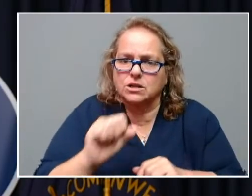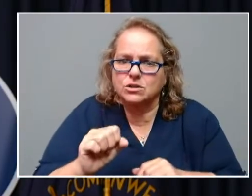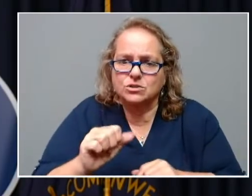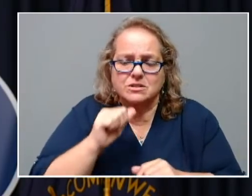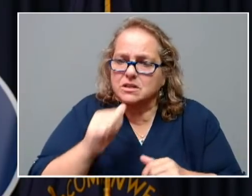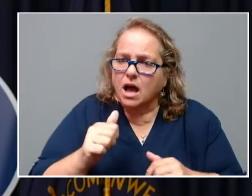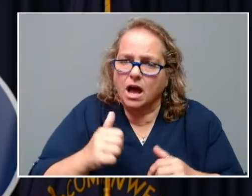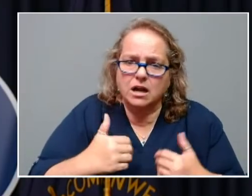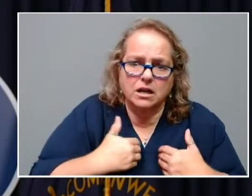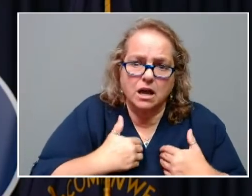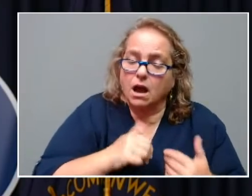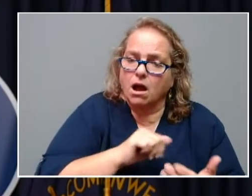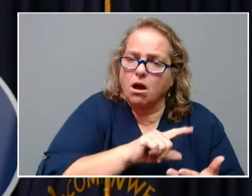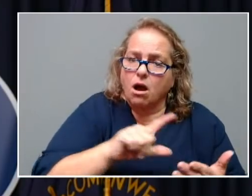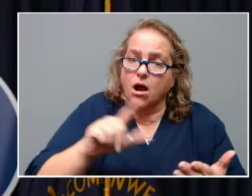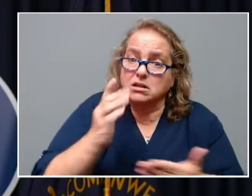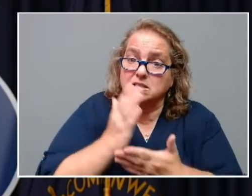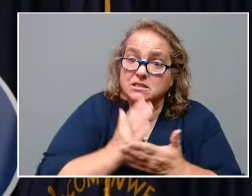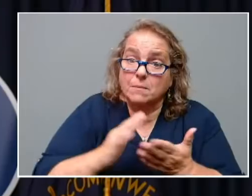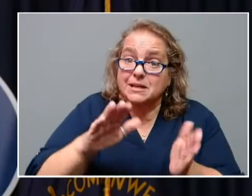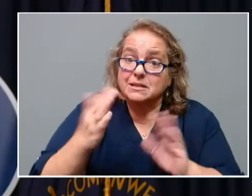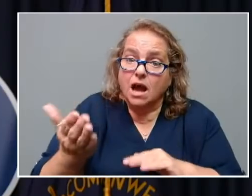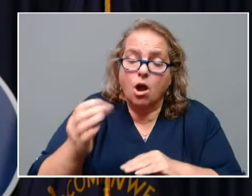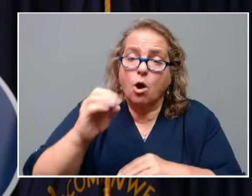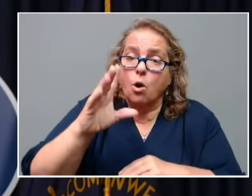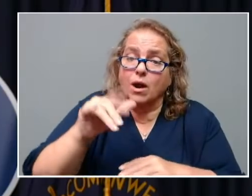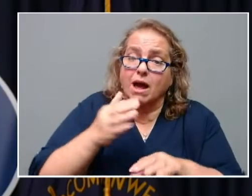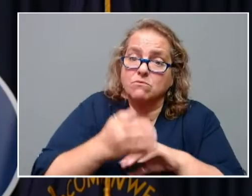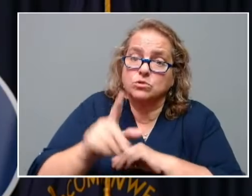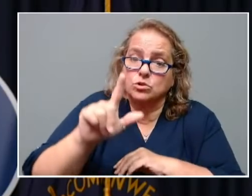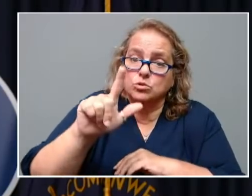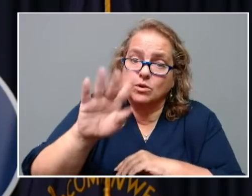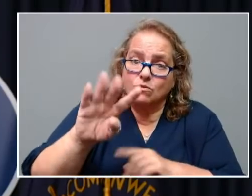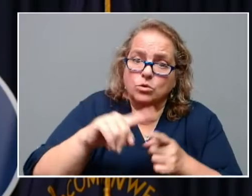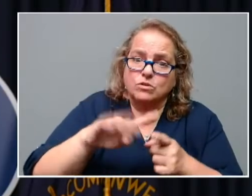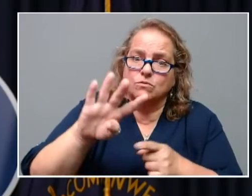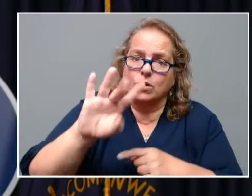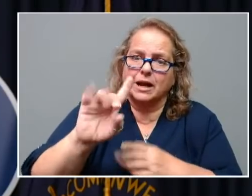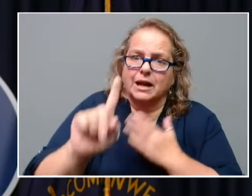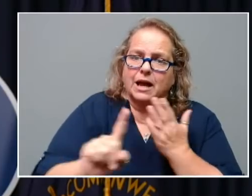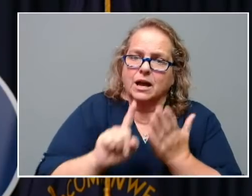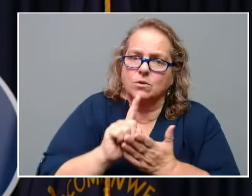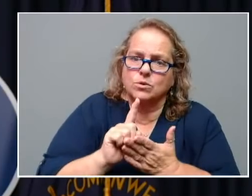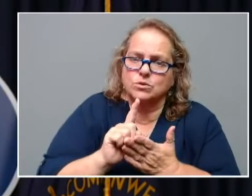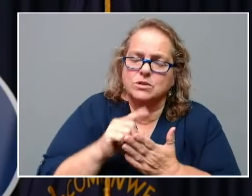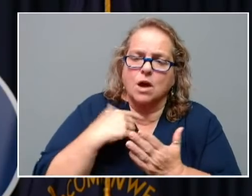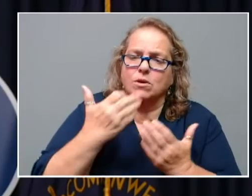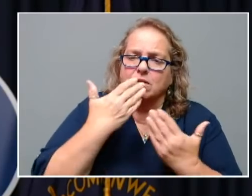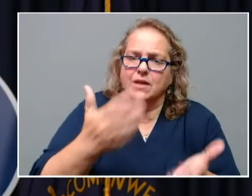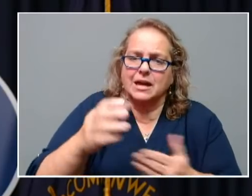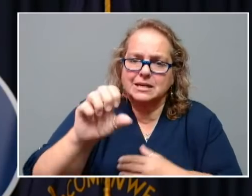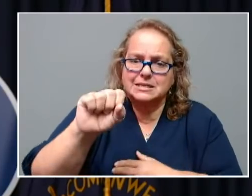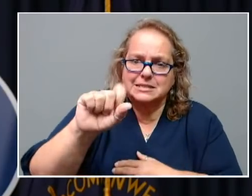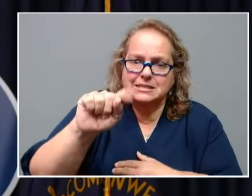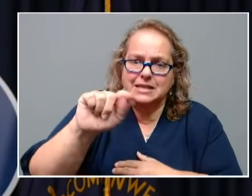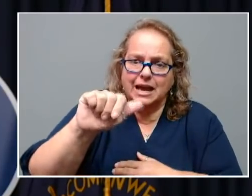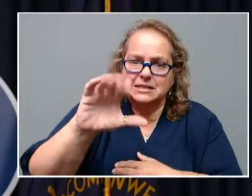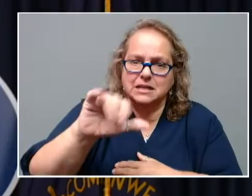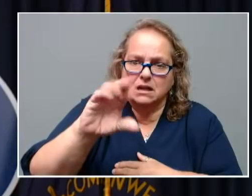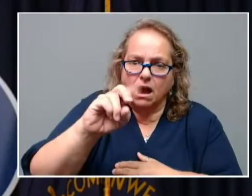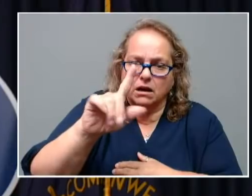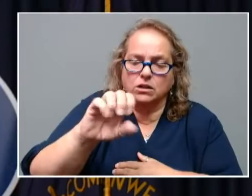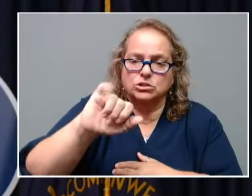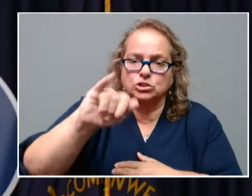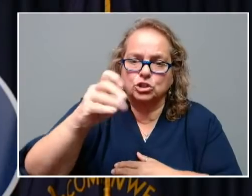after just 24 to 48 hours. I want to thank Dr. Stacy Caudle, James Getz, Tracy Sanchez, and Josh